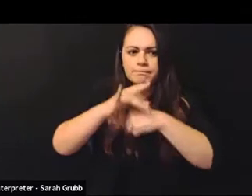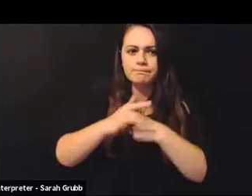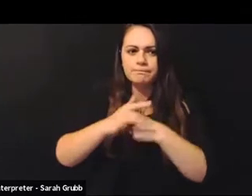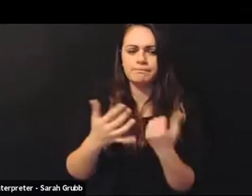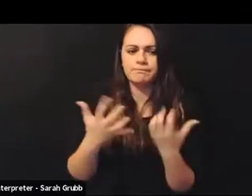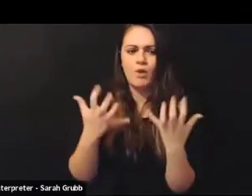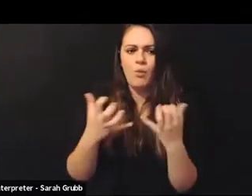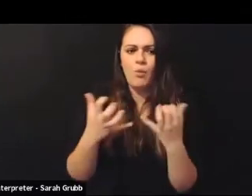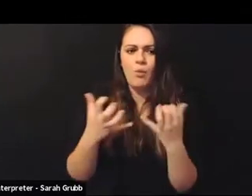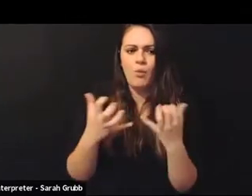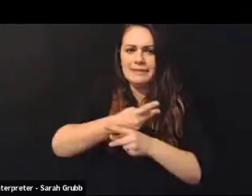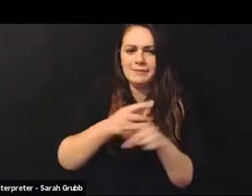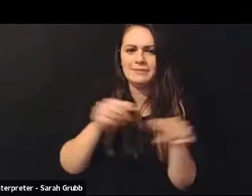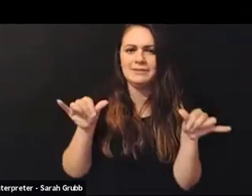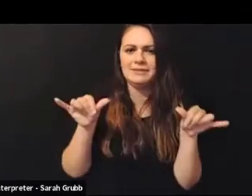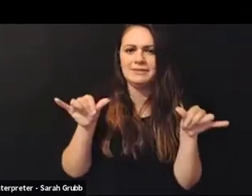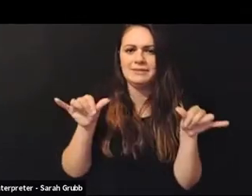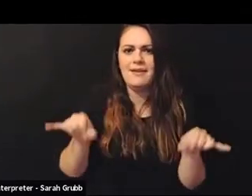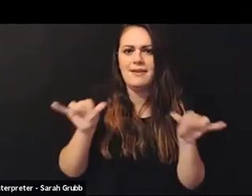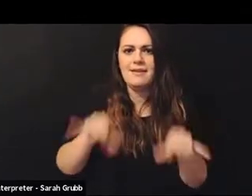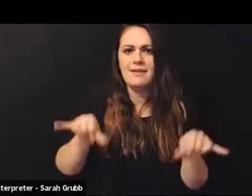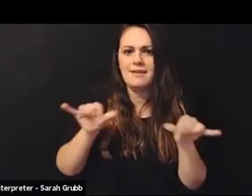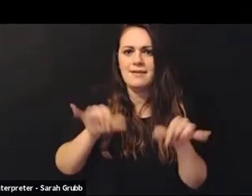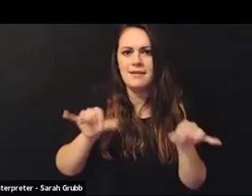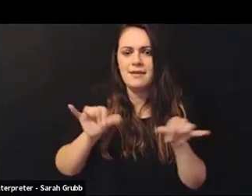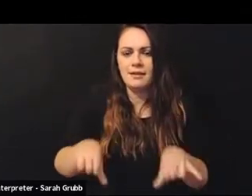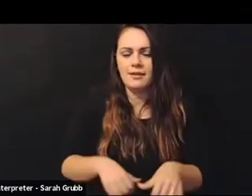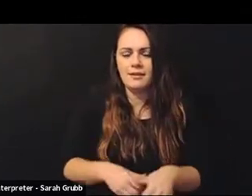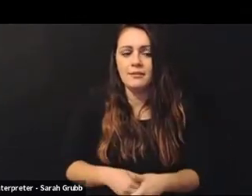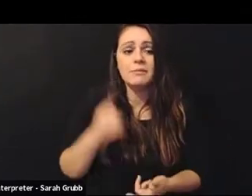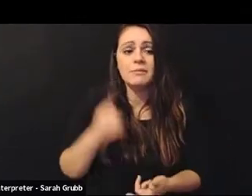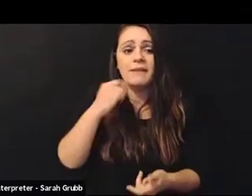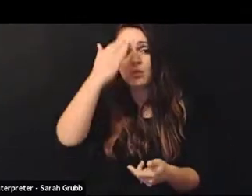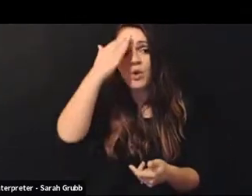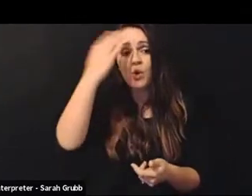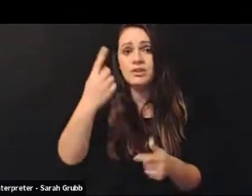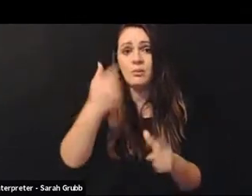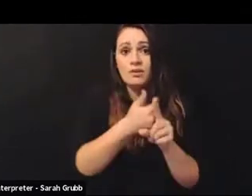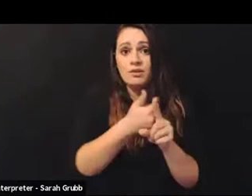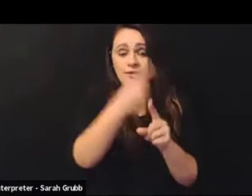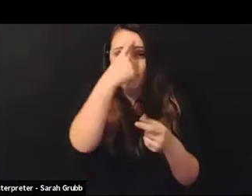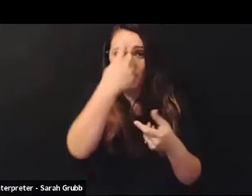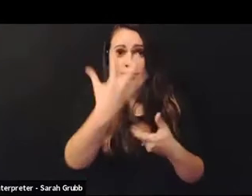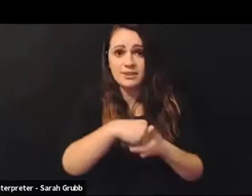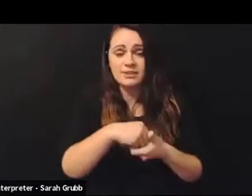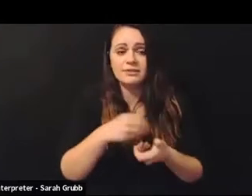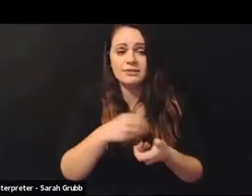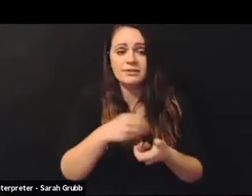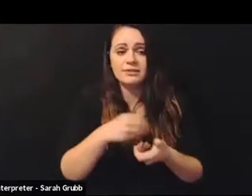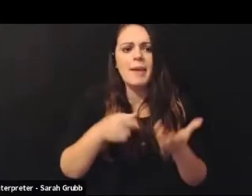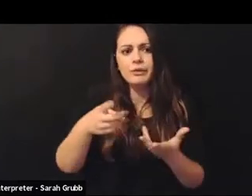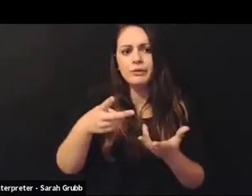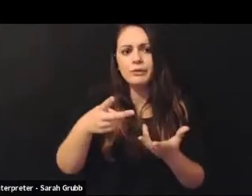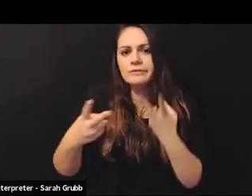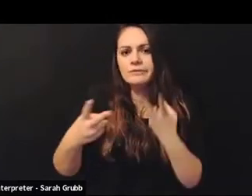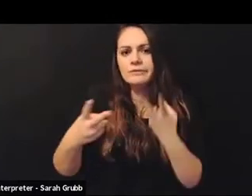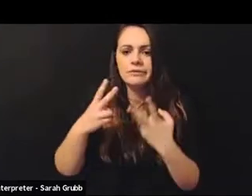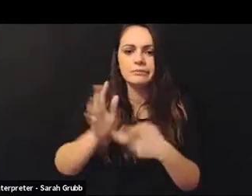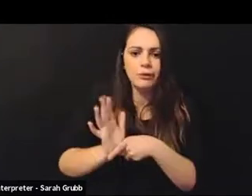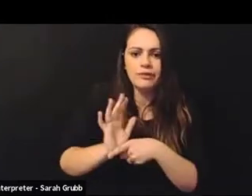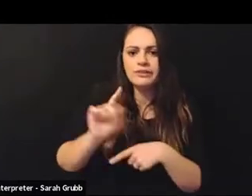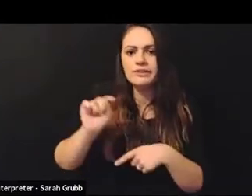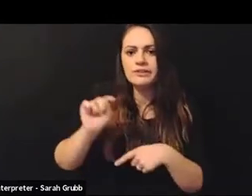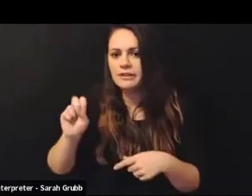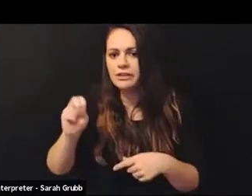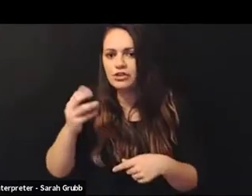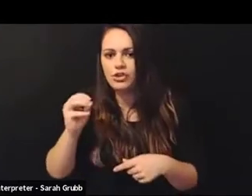And certainly if you know individuals with autism, it would be something, or even if you've seen movies or TV shows, like if you watch The Good Doctor or something